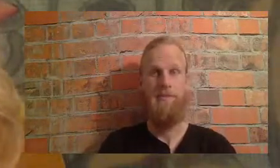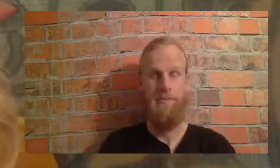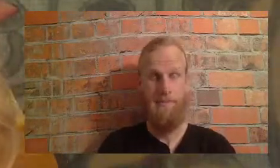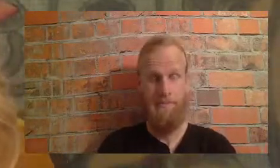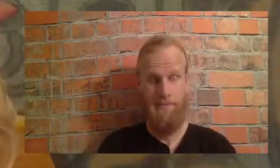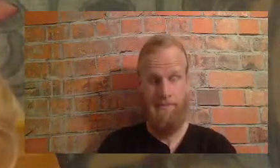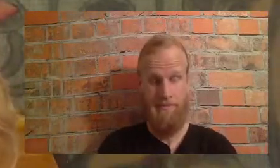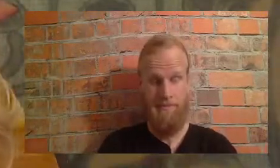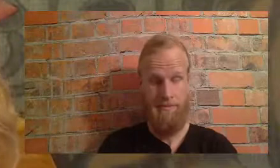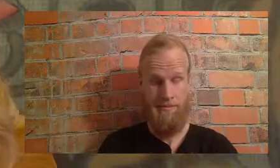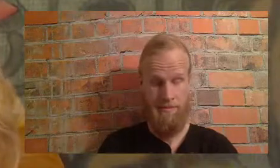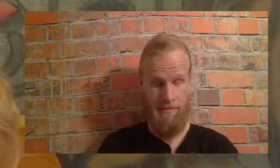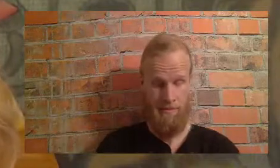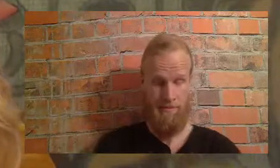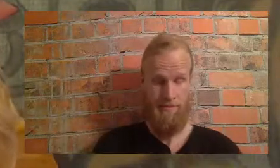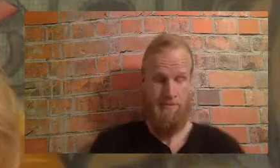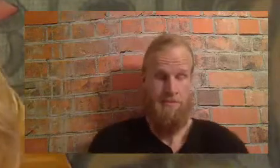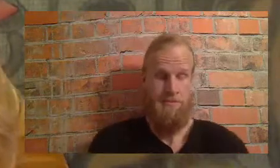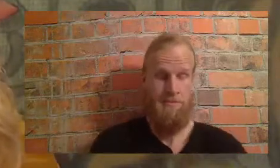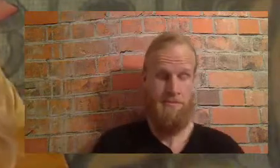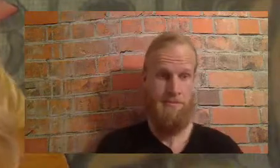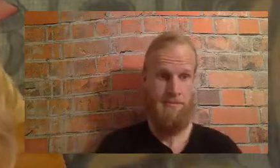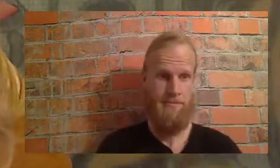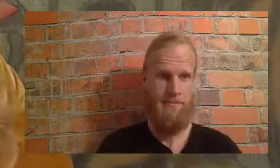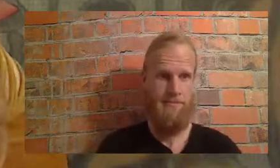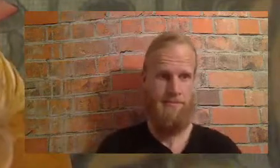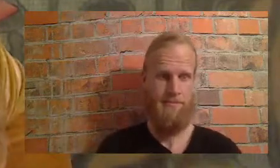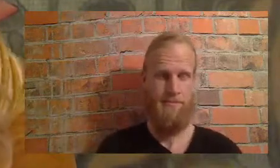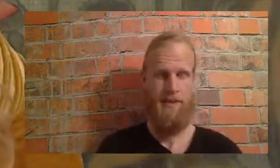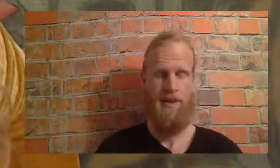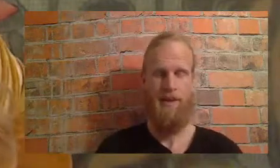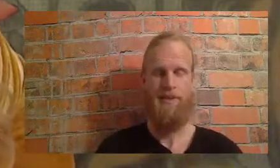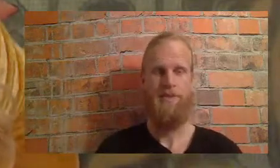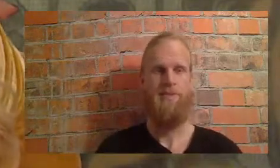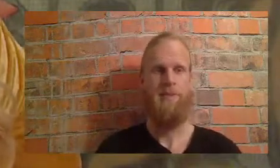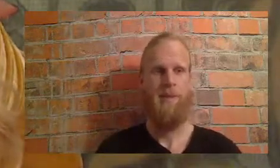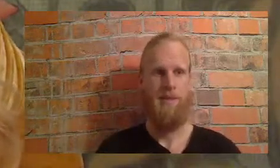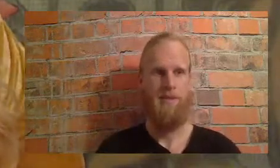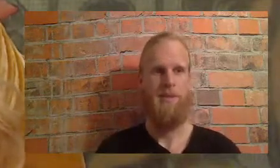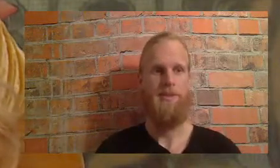It's safe for my body to release this memory now.